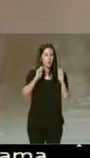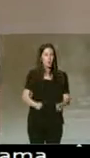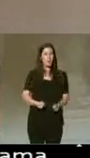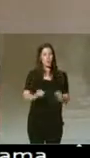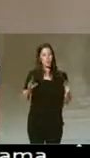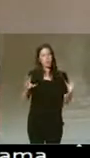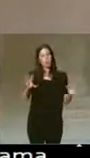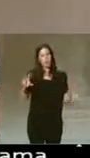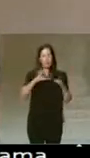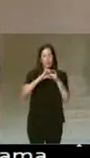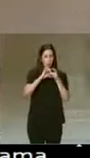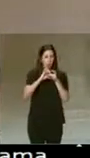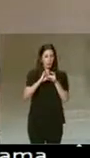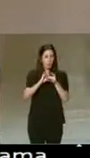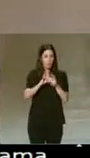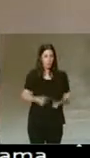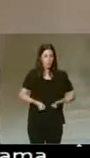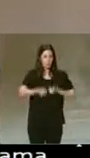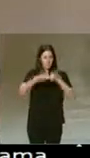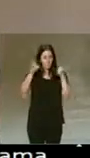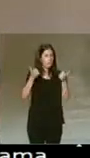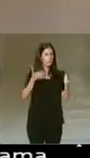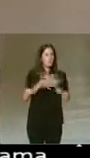the lack of compatibility,